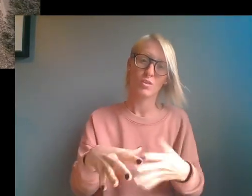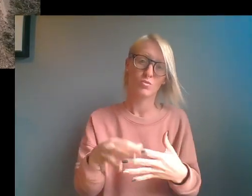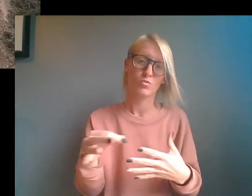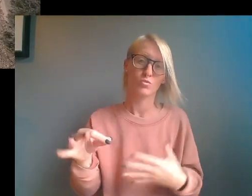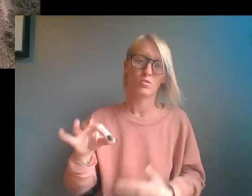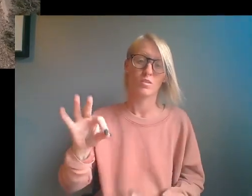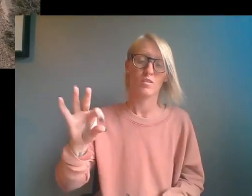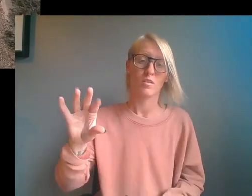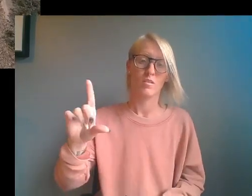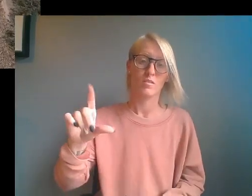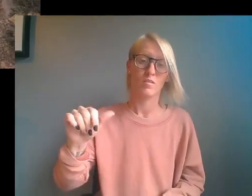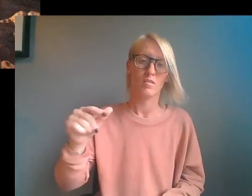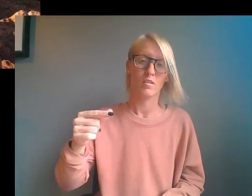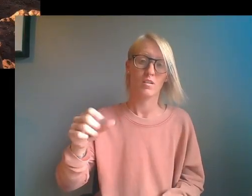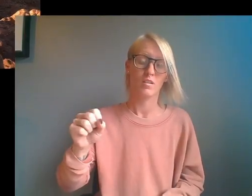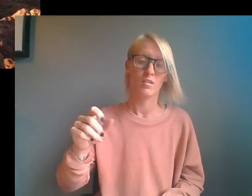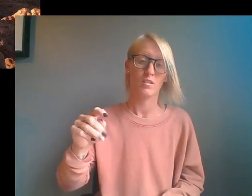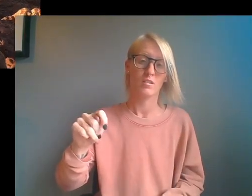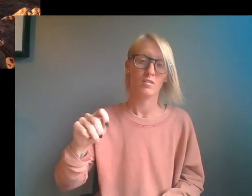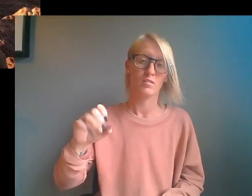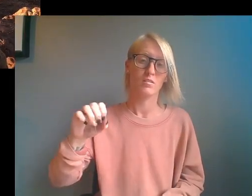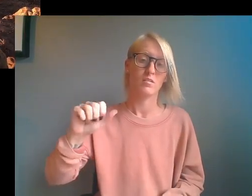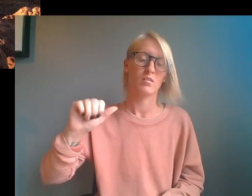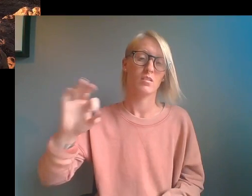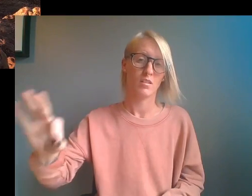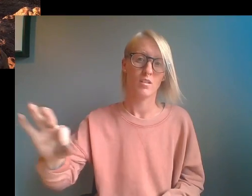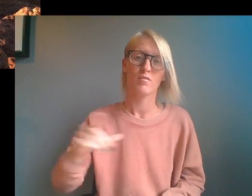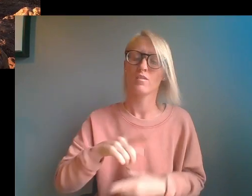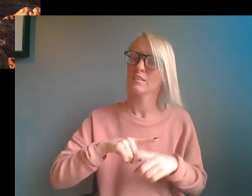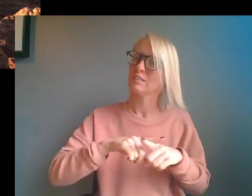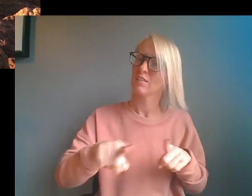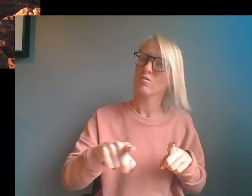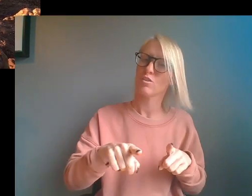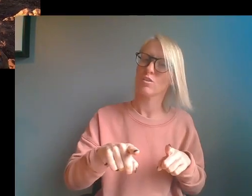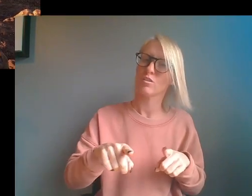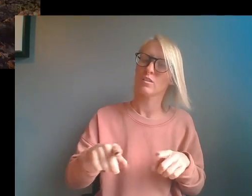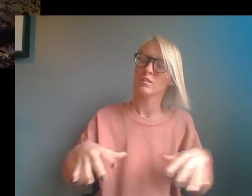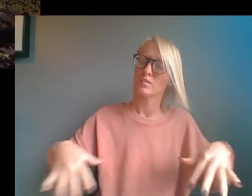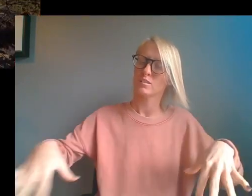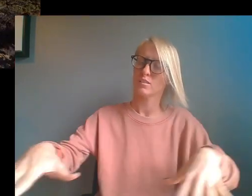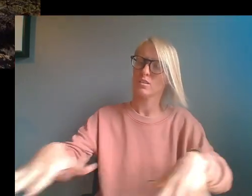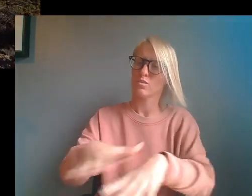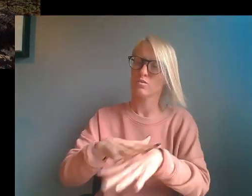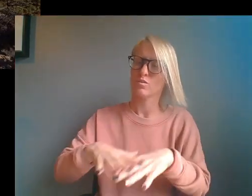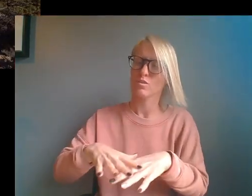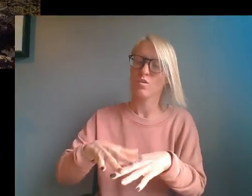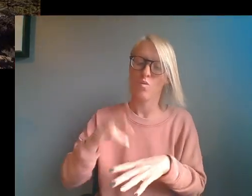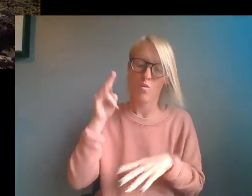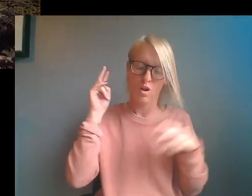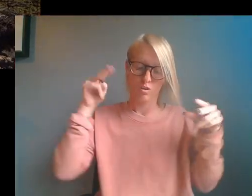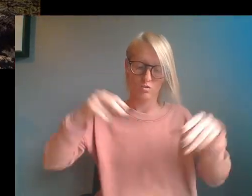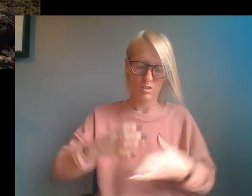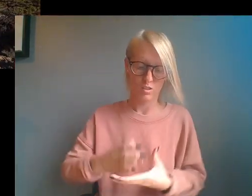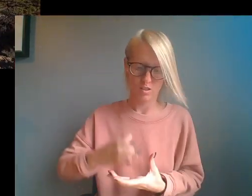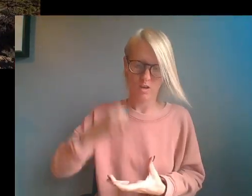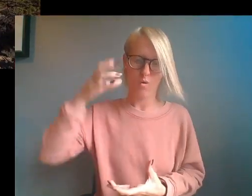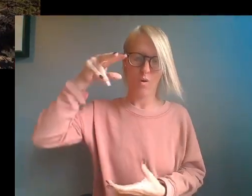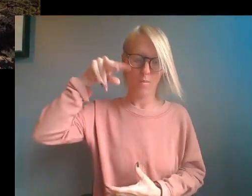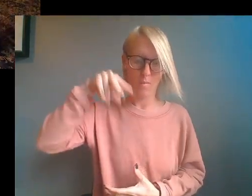half to a different and less touristy part of the Grand Canyon, which has the Desert View Watchtower, one of my favorite things to see on the